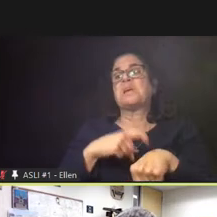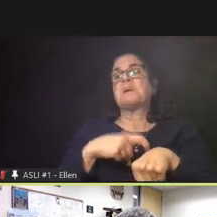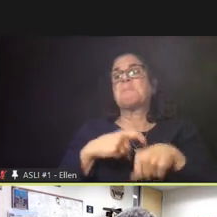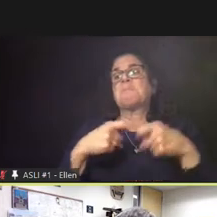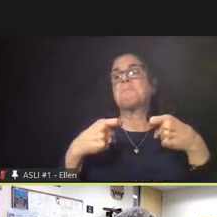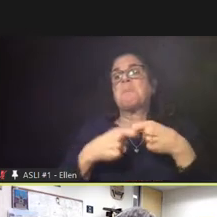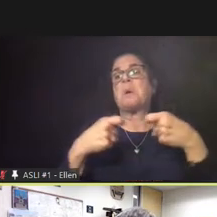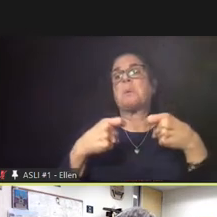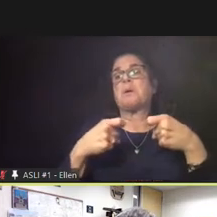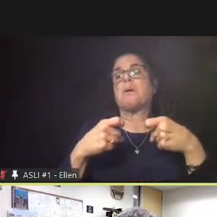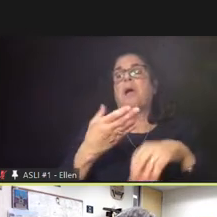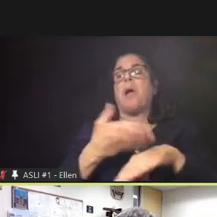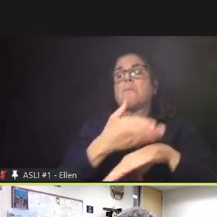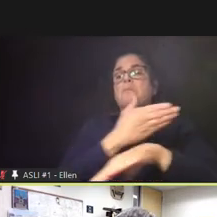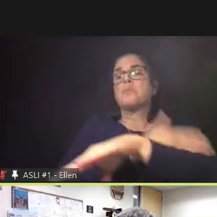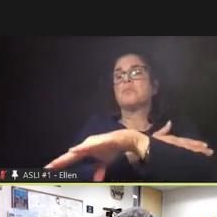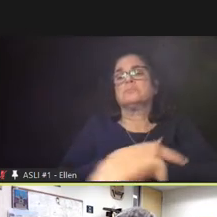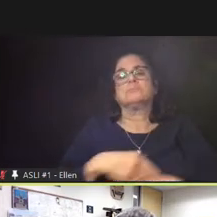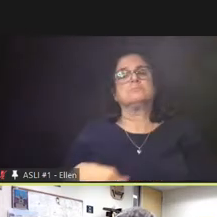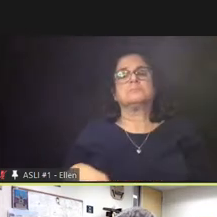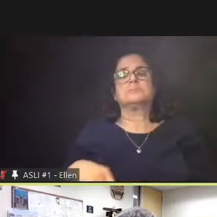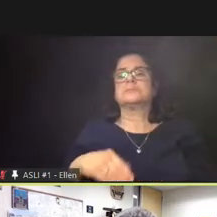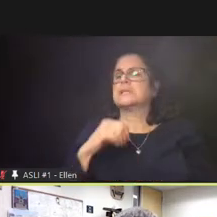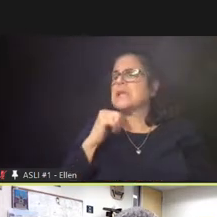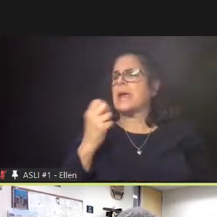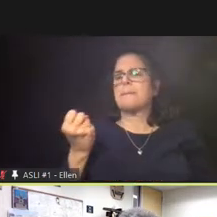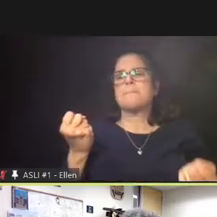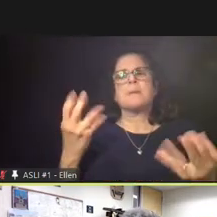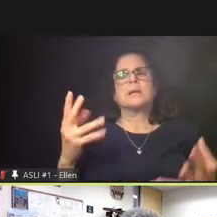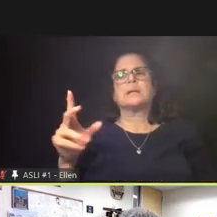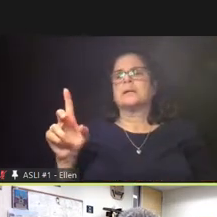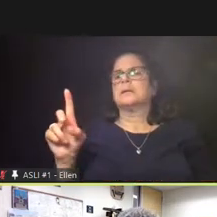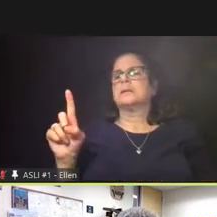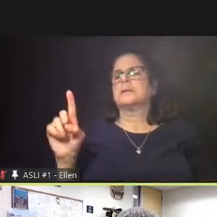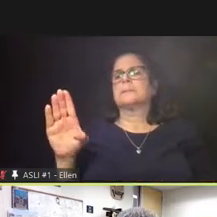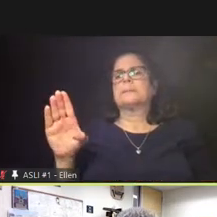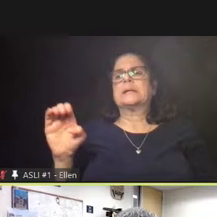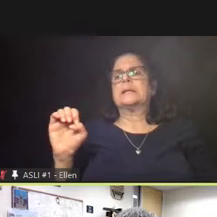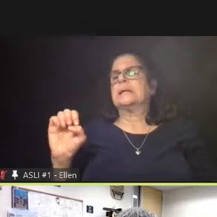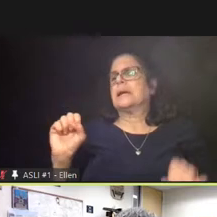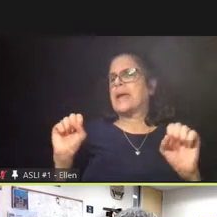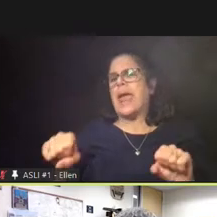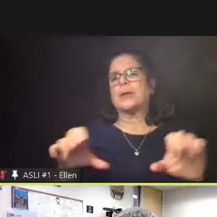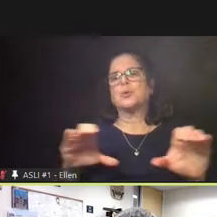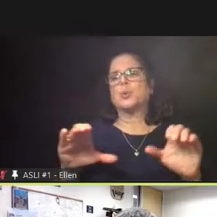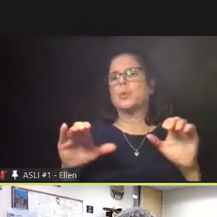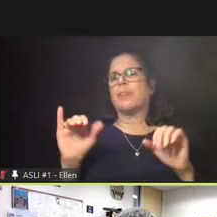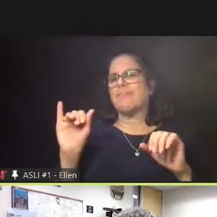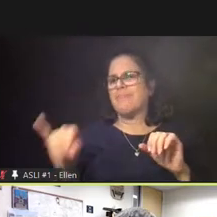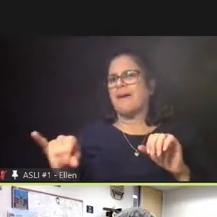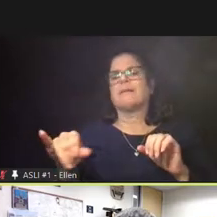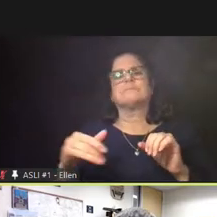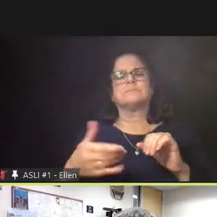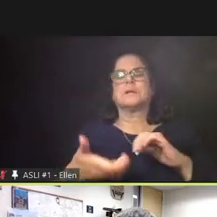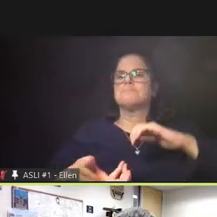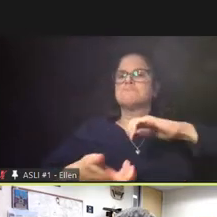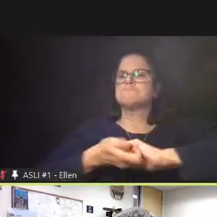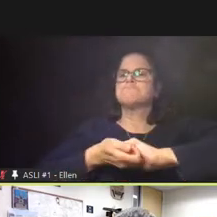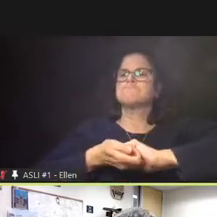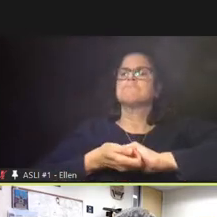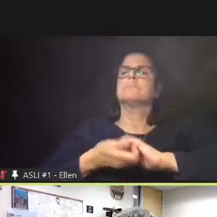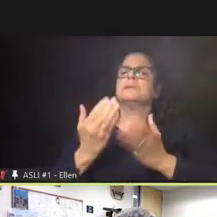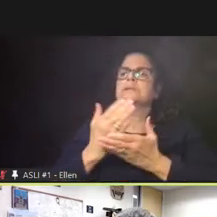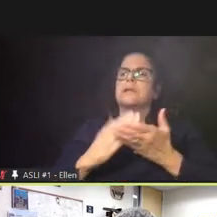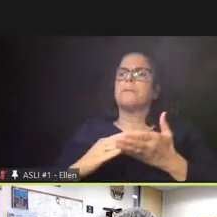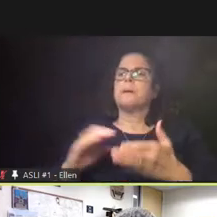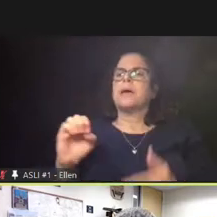limit participation in a project like this. There's very few people that do that type of technical work in the DB community. And by partnering with some of the envelope work and things